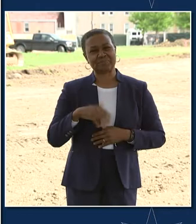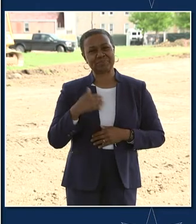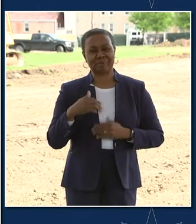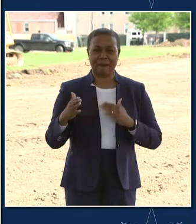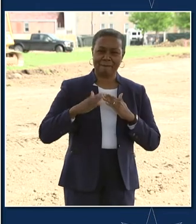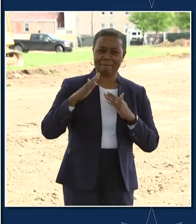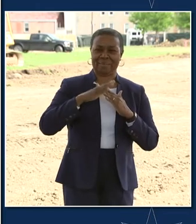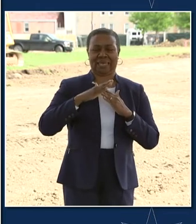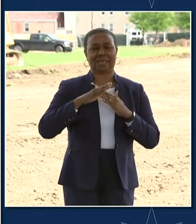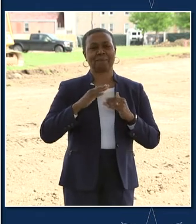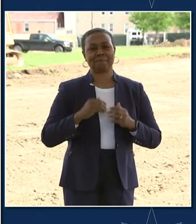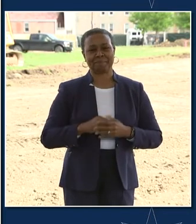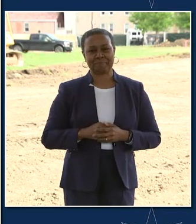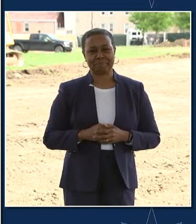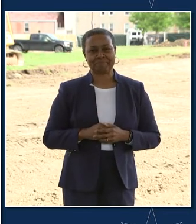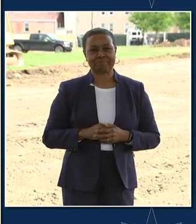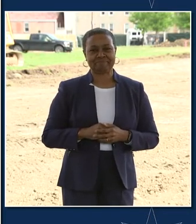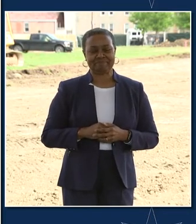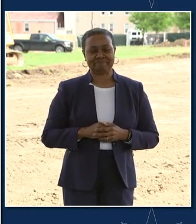peak, isn't it?